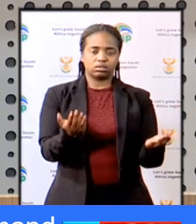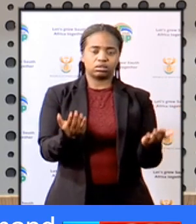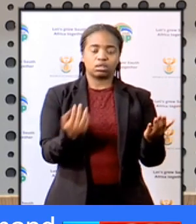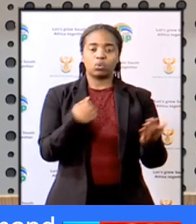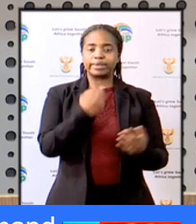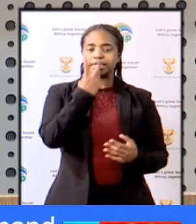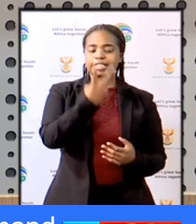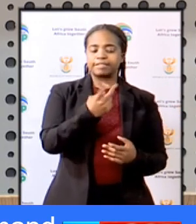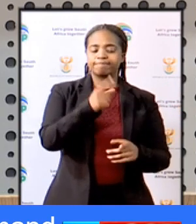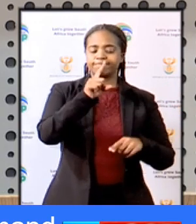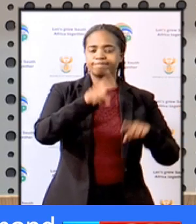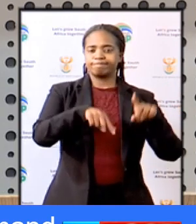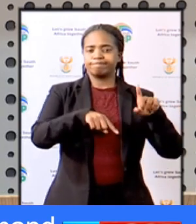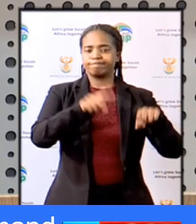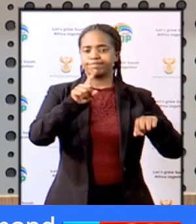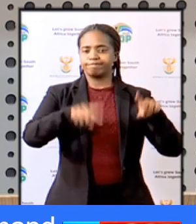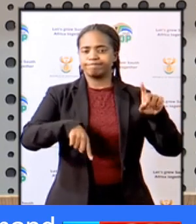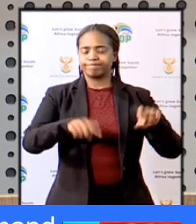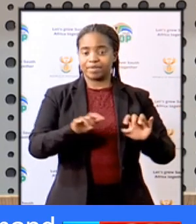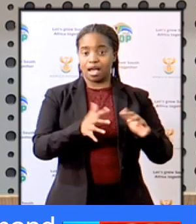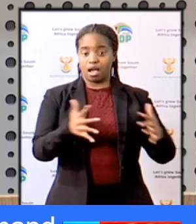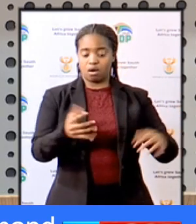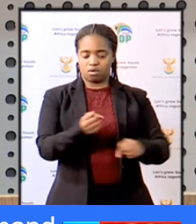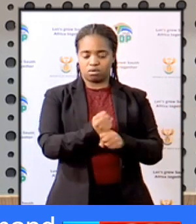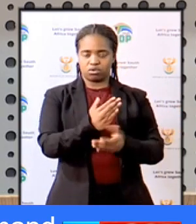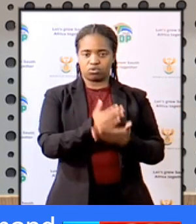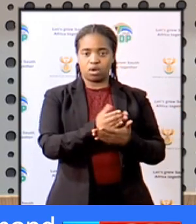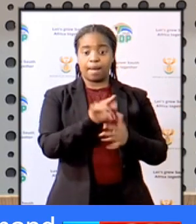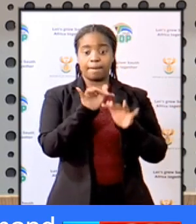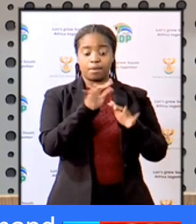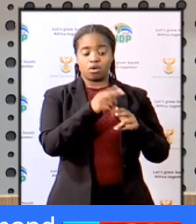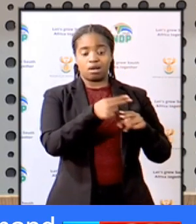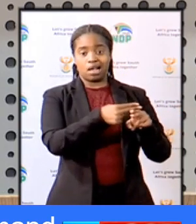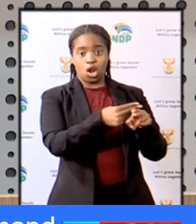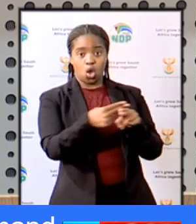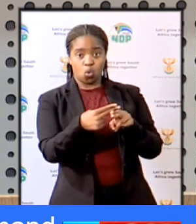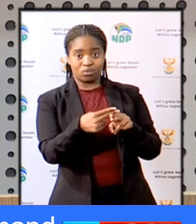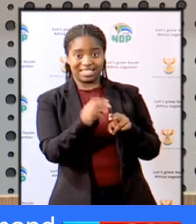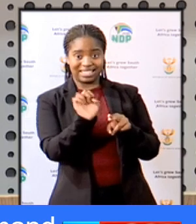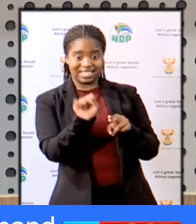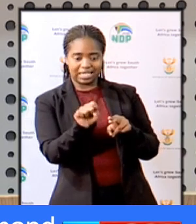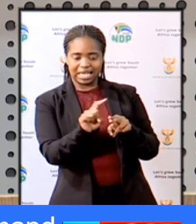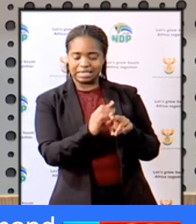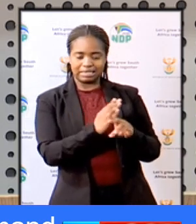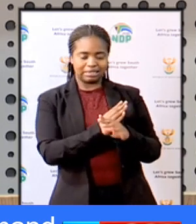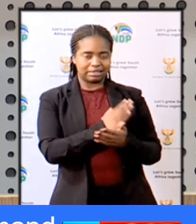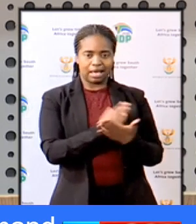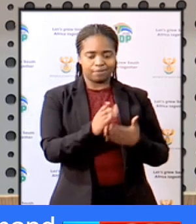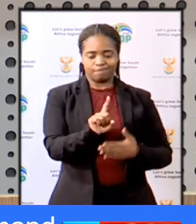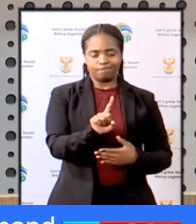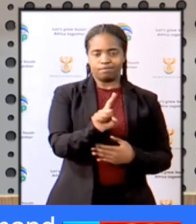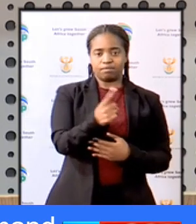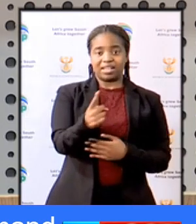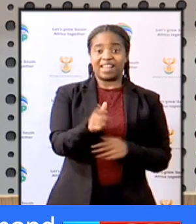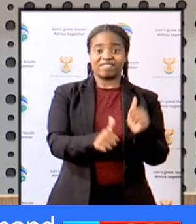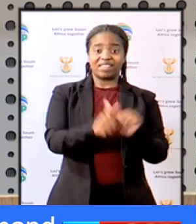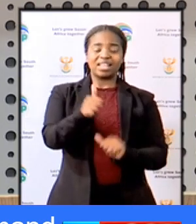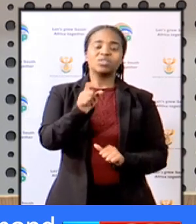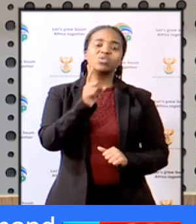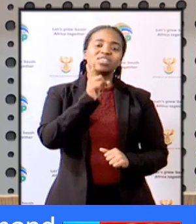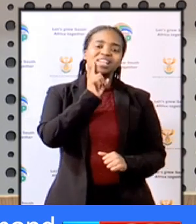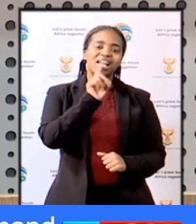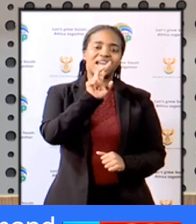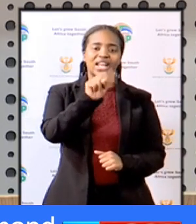at a number of different means to do this. The first was the legislation itself, the National Credit